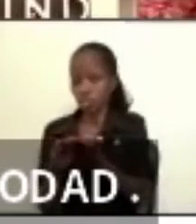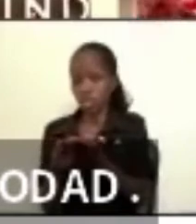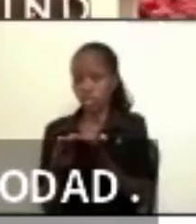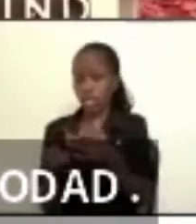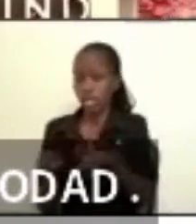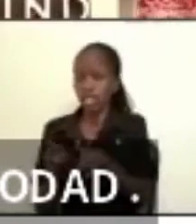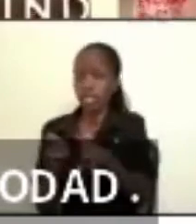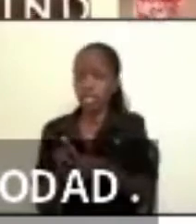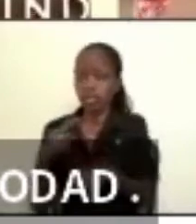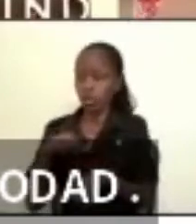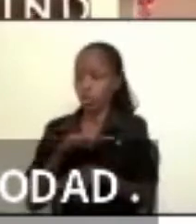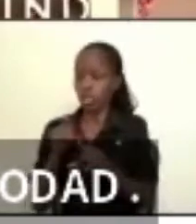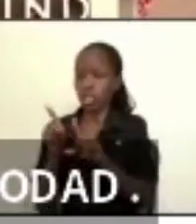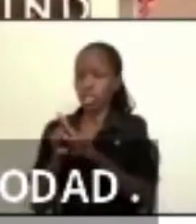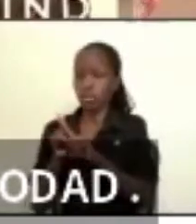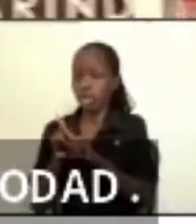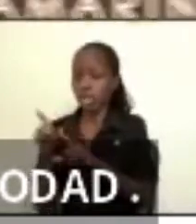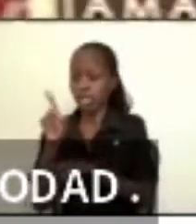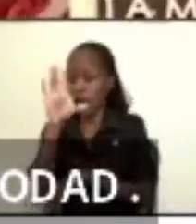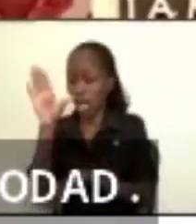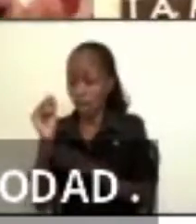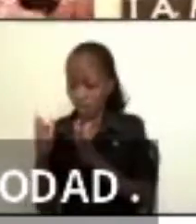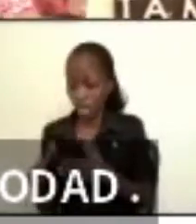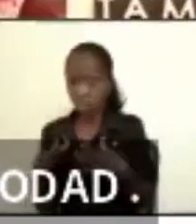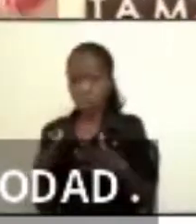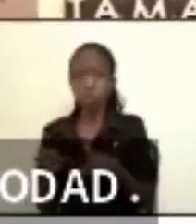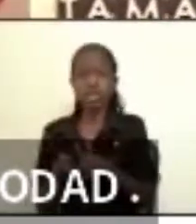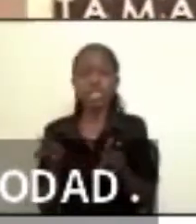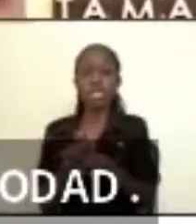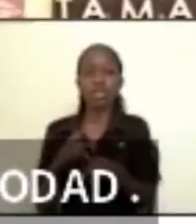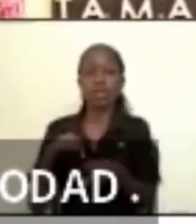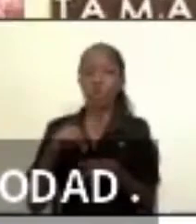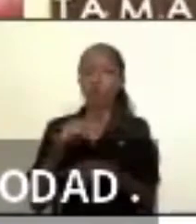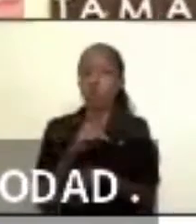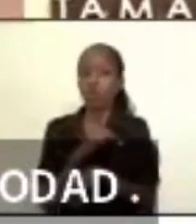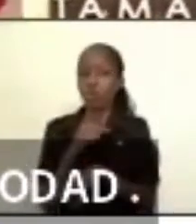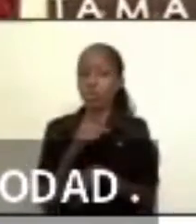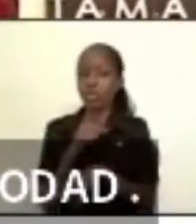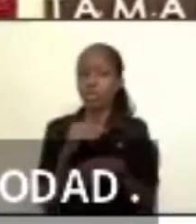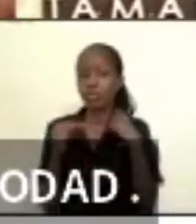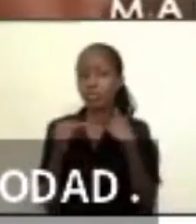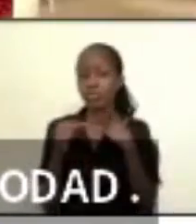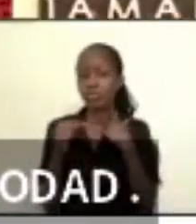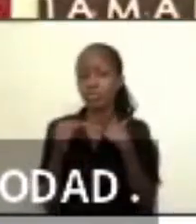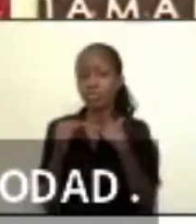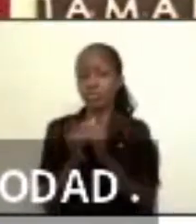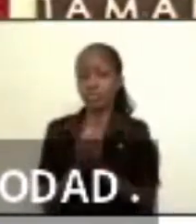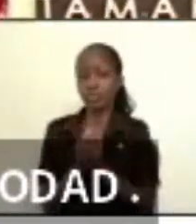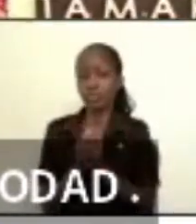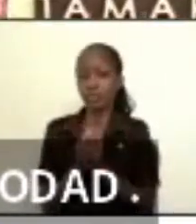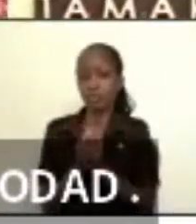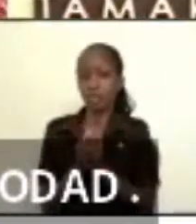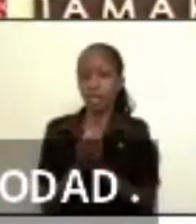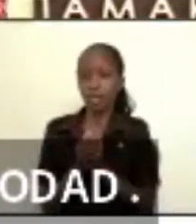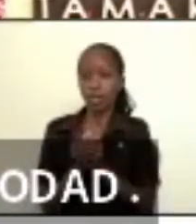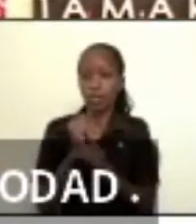And also we as African journalists, how are we highlighting those African leaders that are driving the conversations? That's what